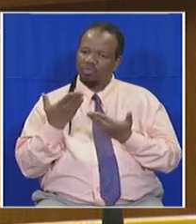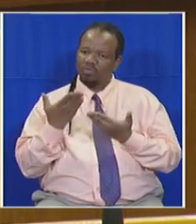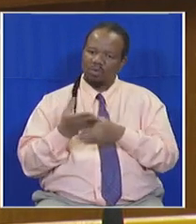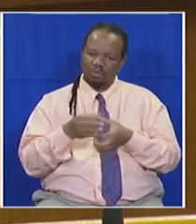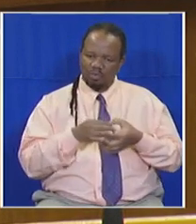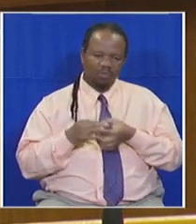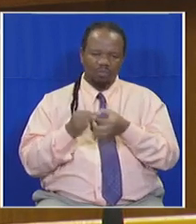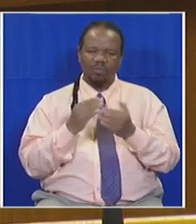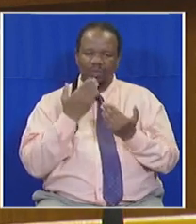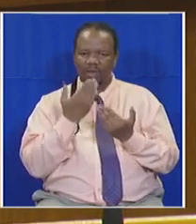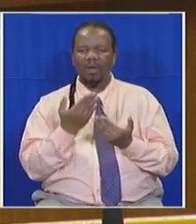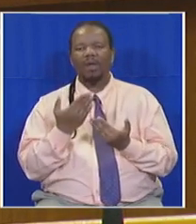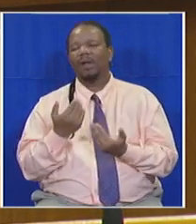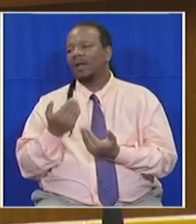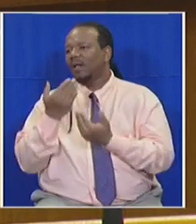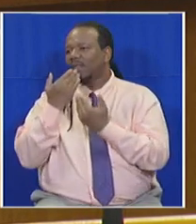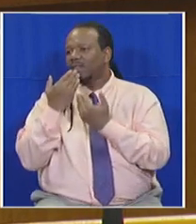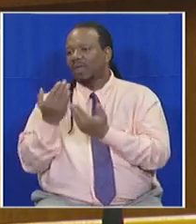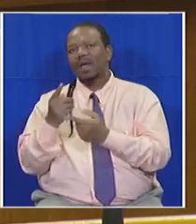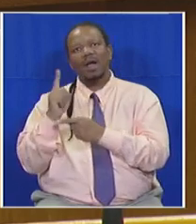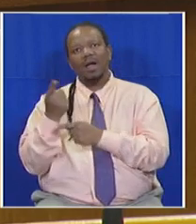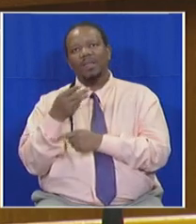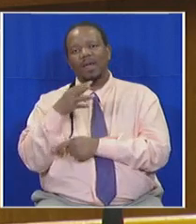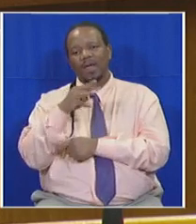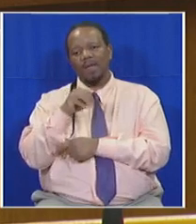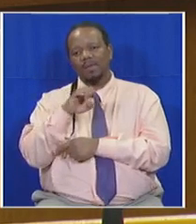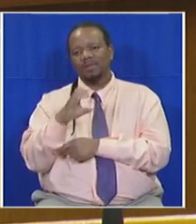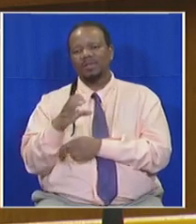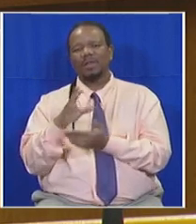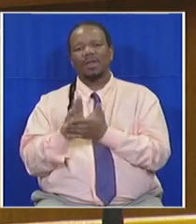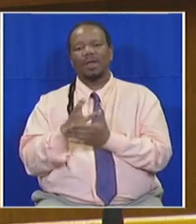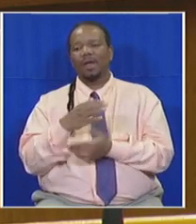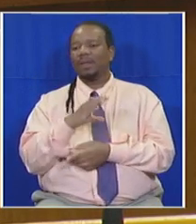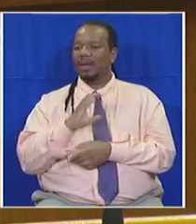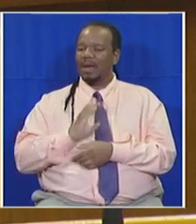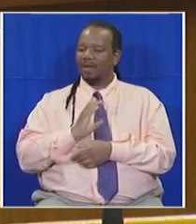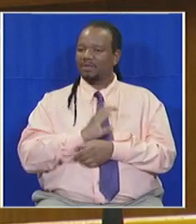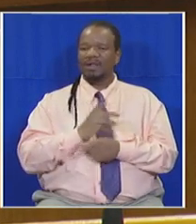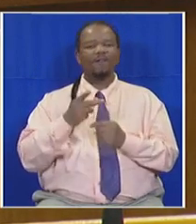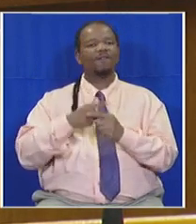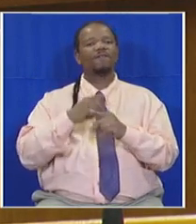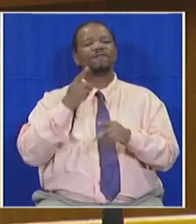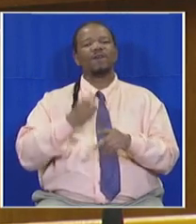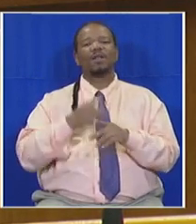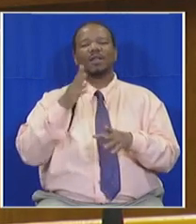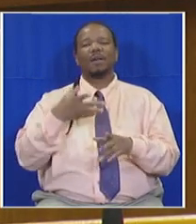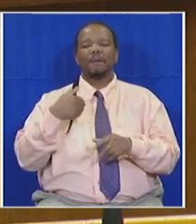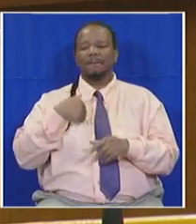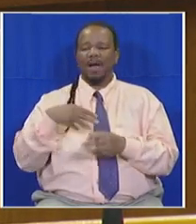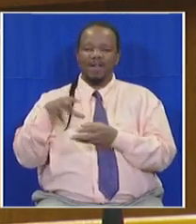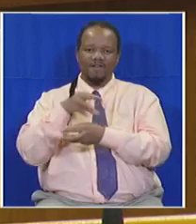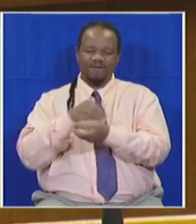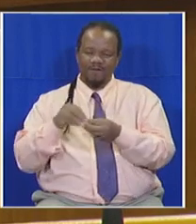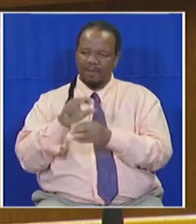Thanks also to all hardworking MECs and councillors. And finally, a word of thanks to my family who have remained my